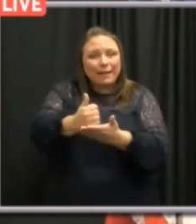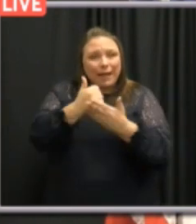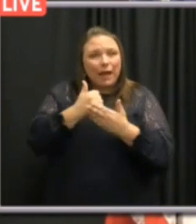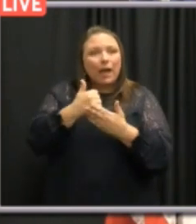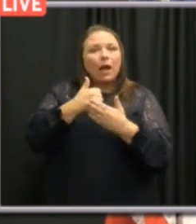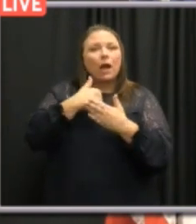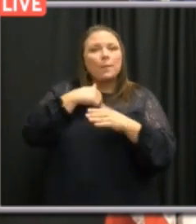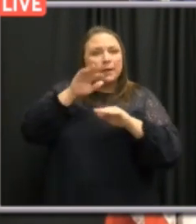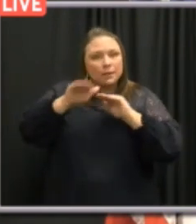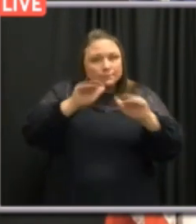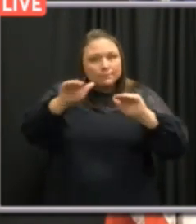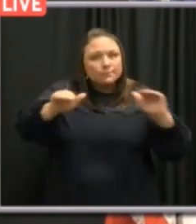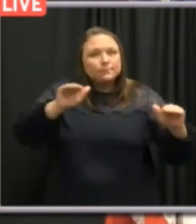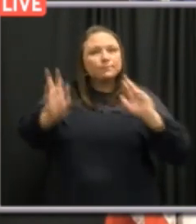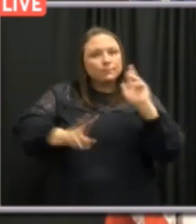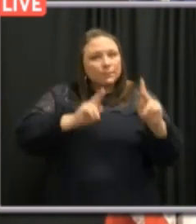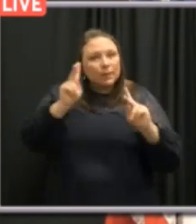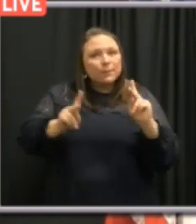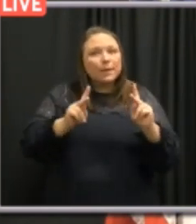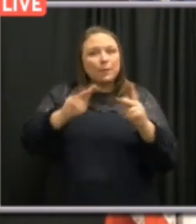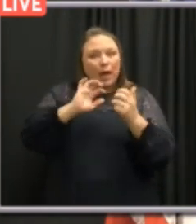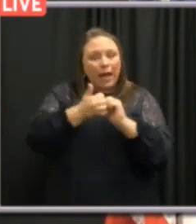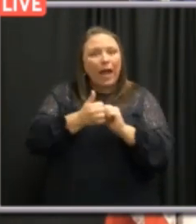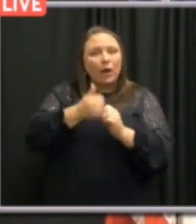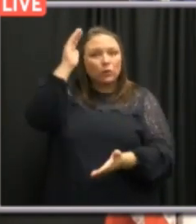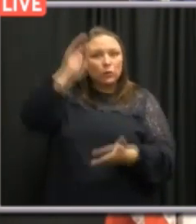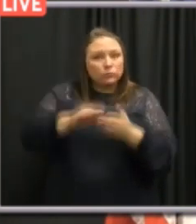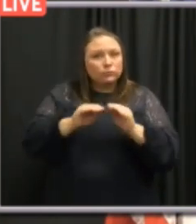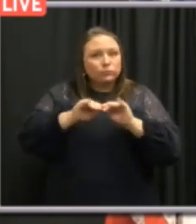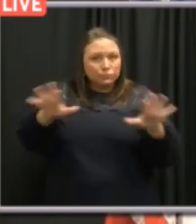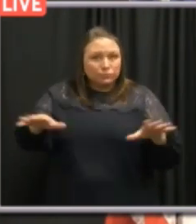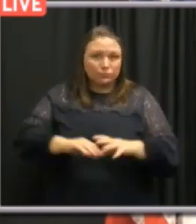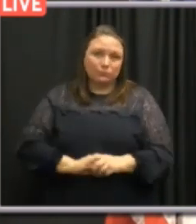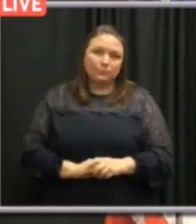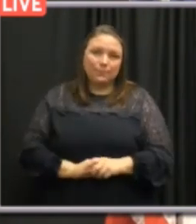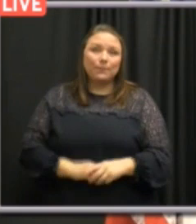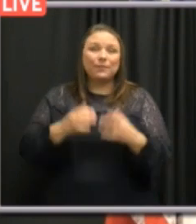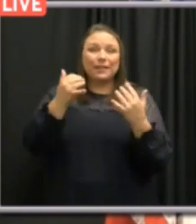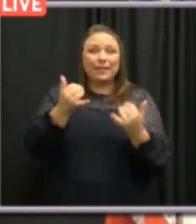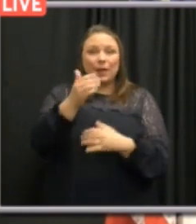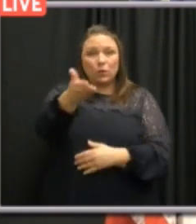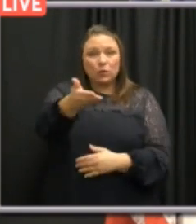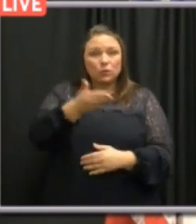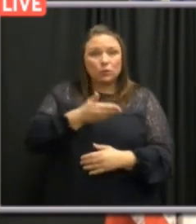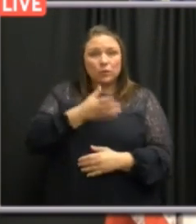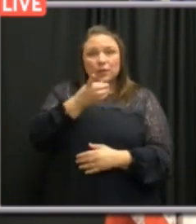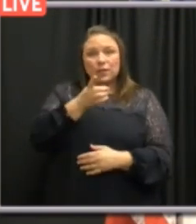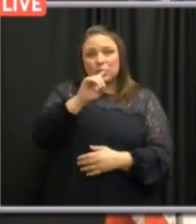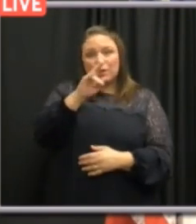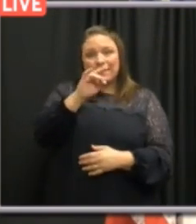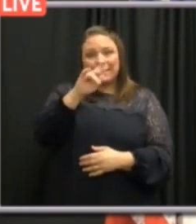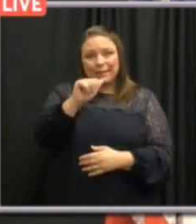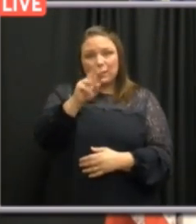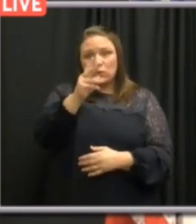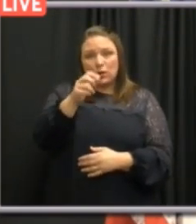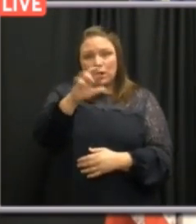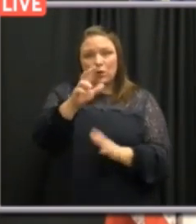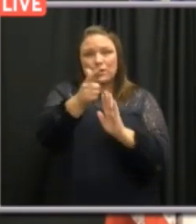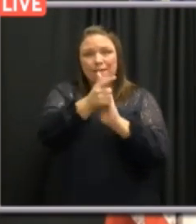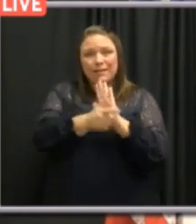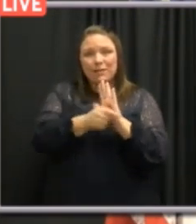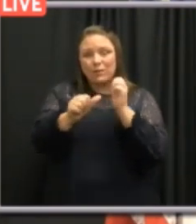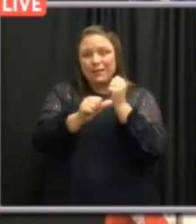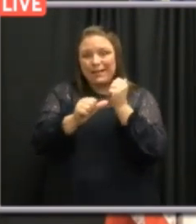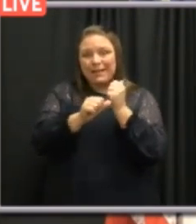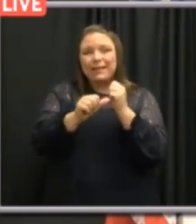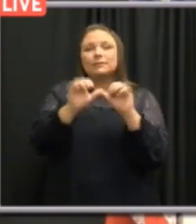word to your friends and family about how to not spread this virus. Now I would like to introduce Darkenia Waller of the Legal Aid Society. Thank